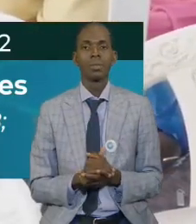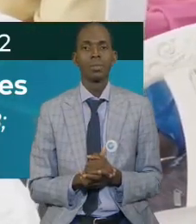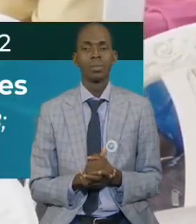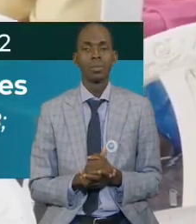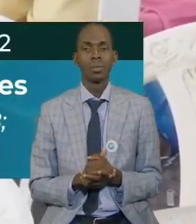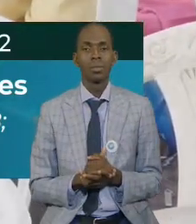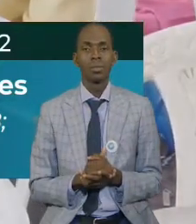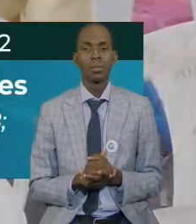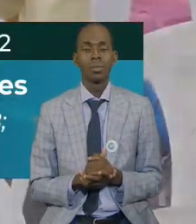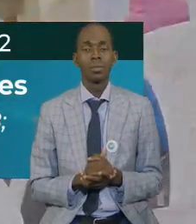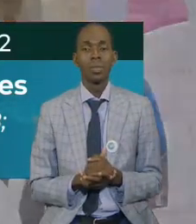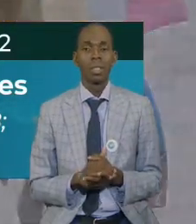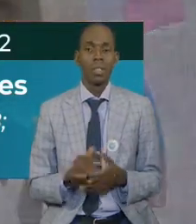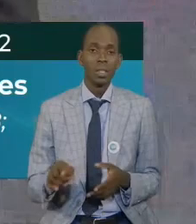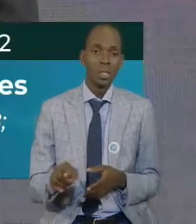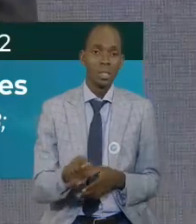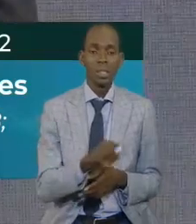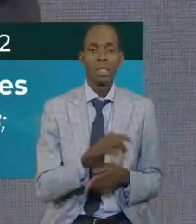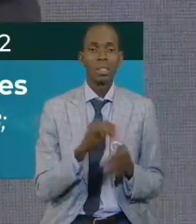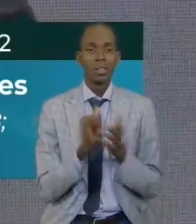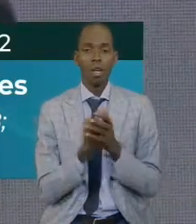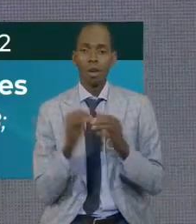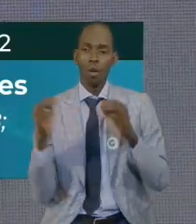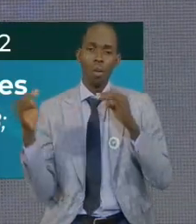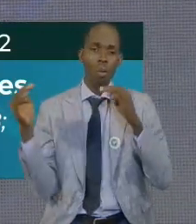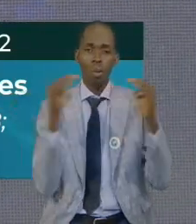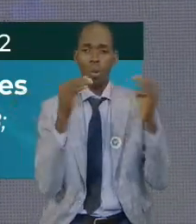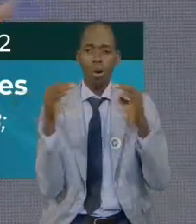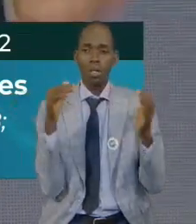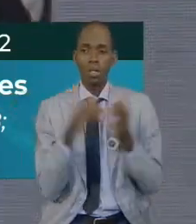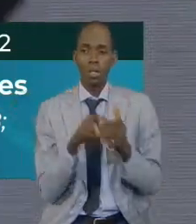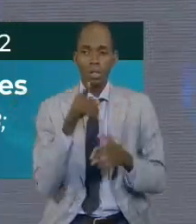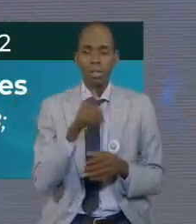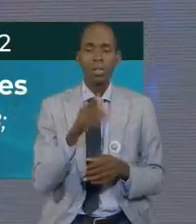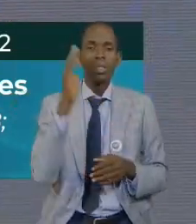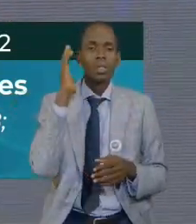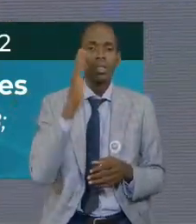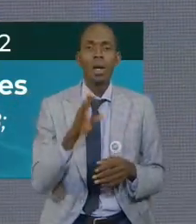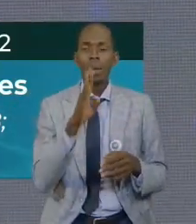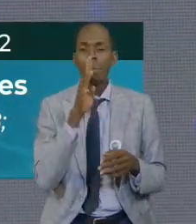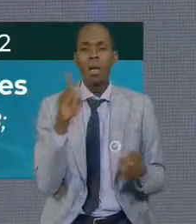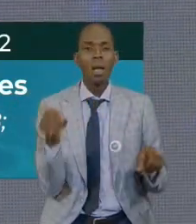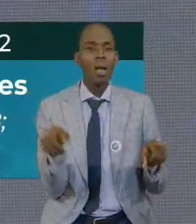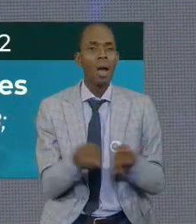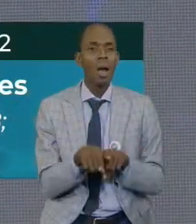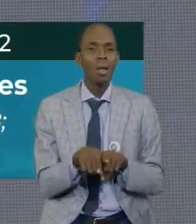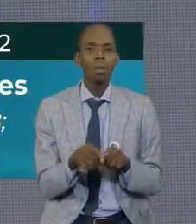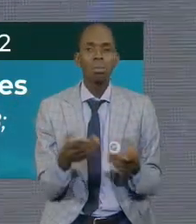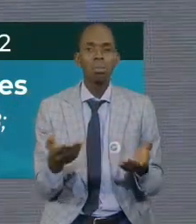obey that war against thee shall be as nothing